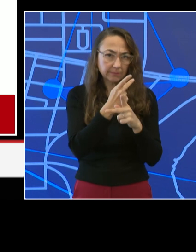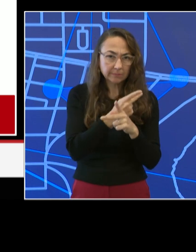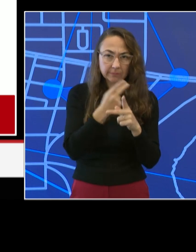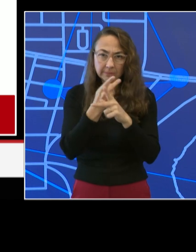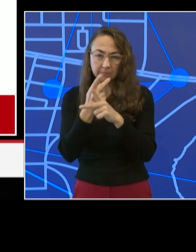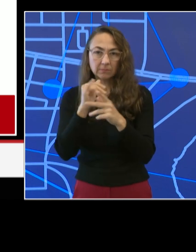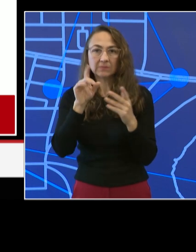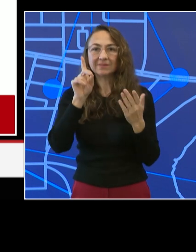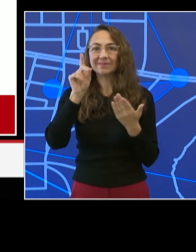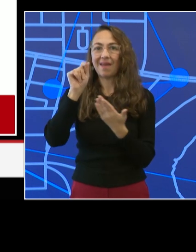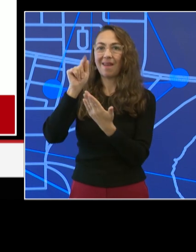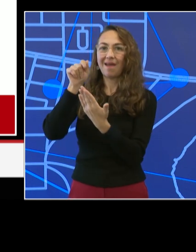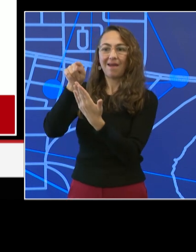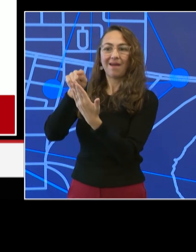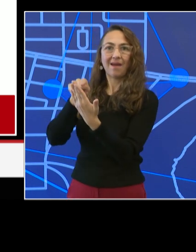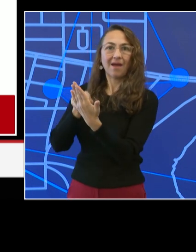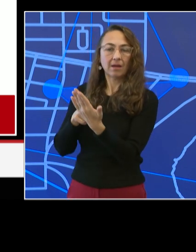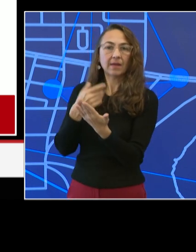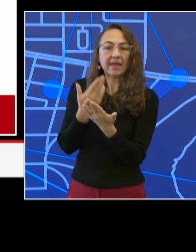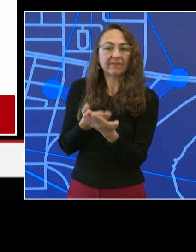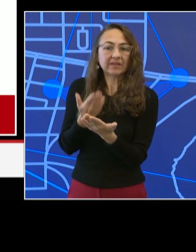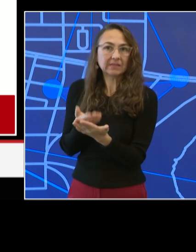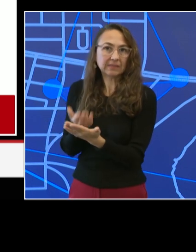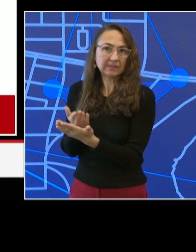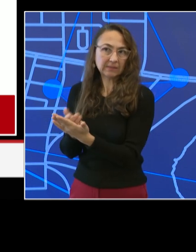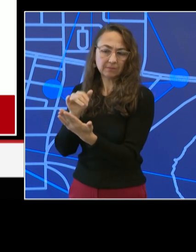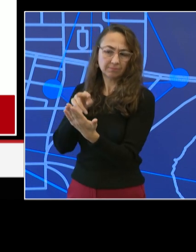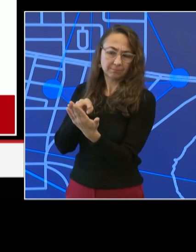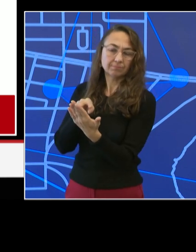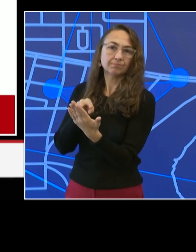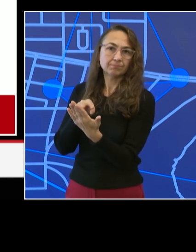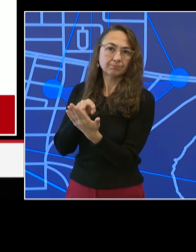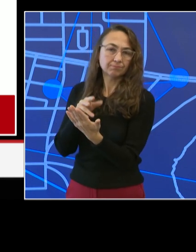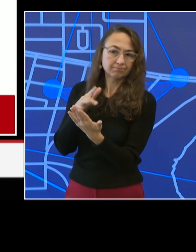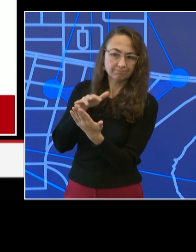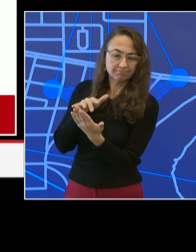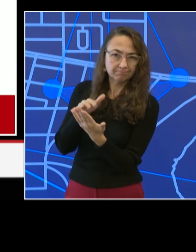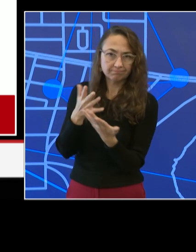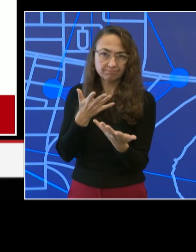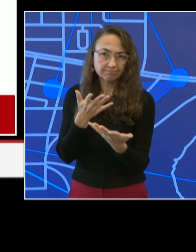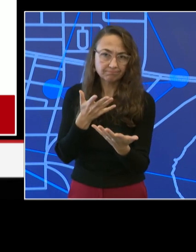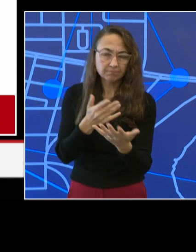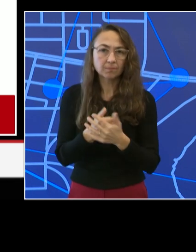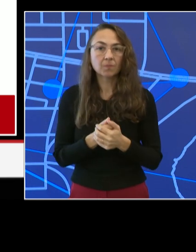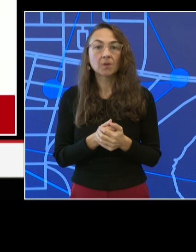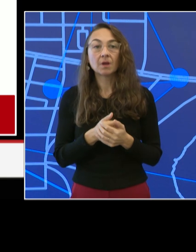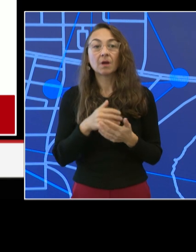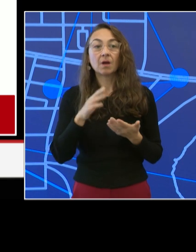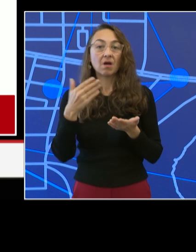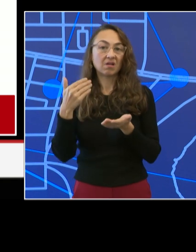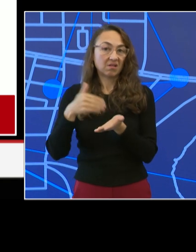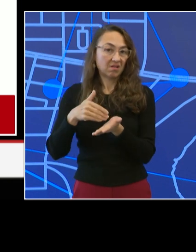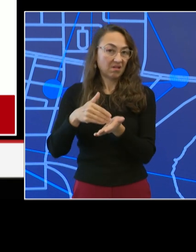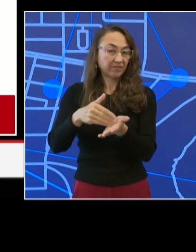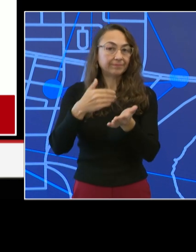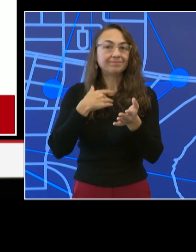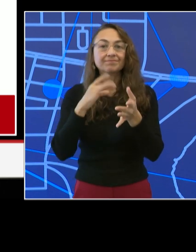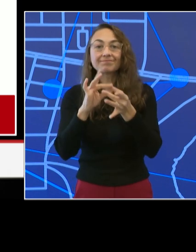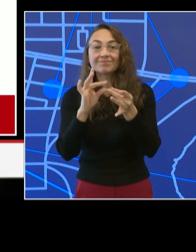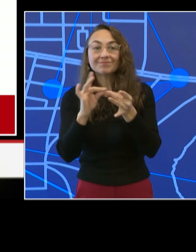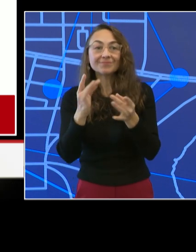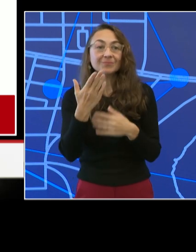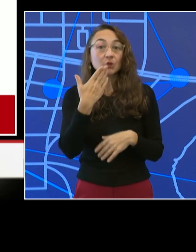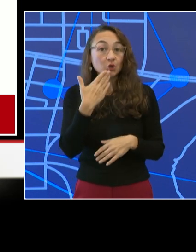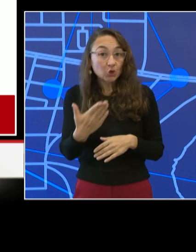adjustments accordingly. And so with that, we often say policing, good policy is critically important, but so is good constitutional